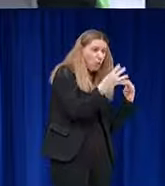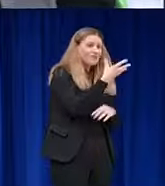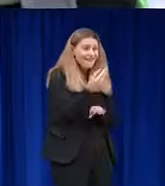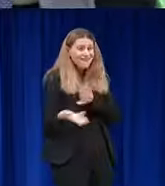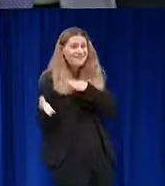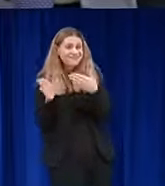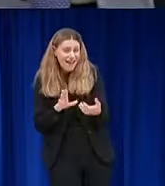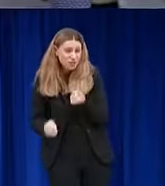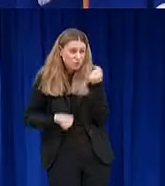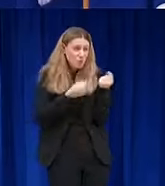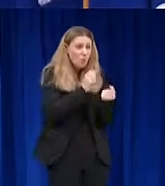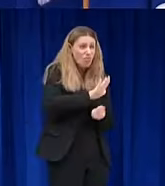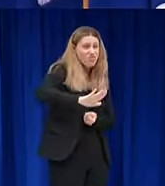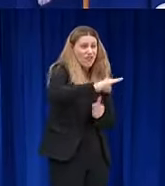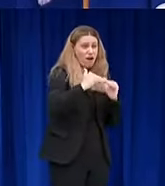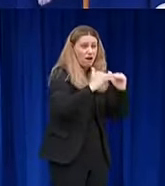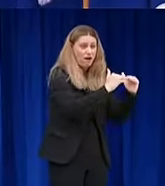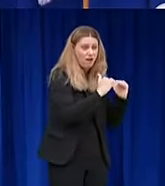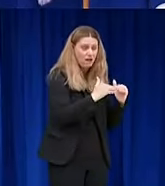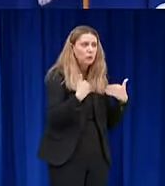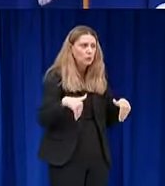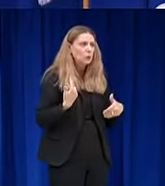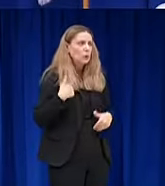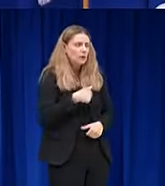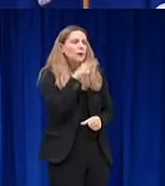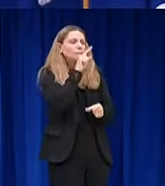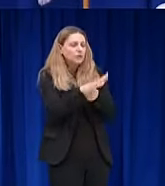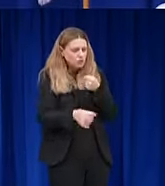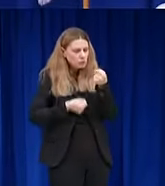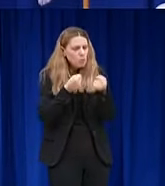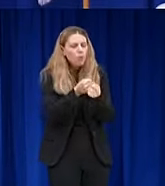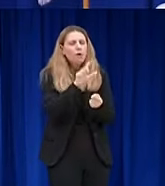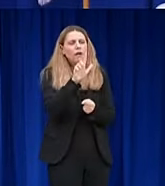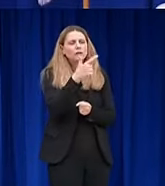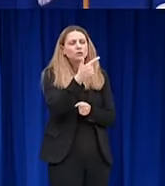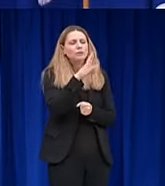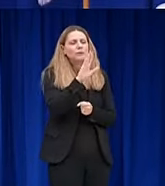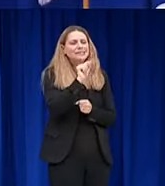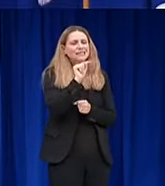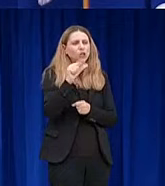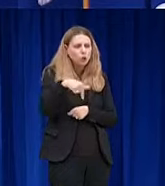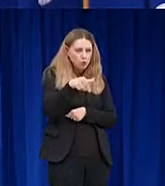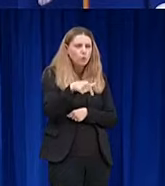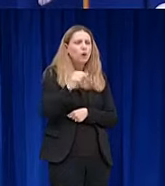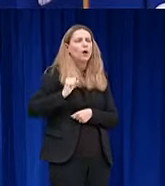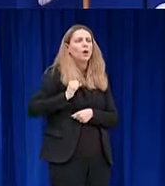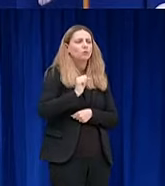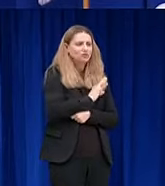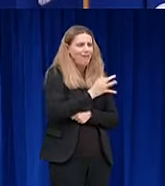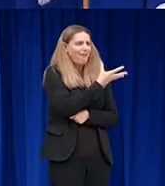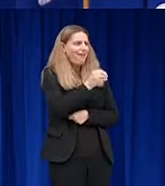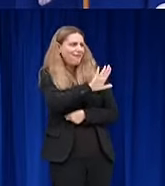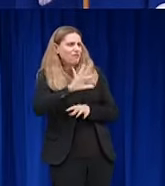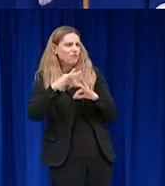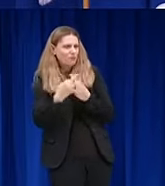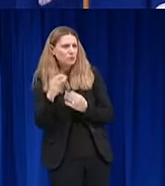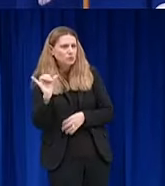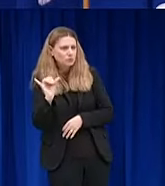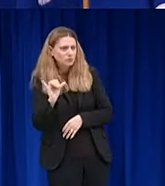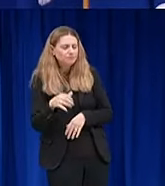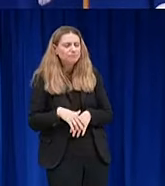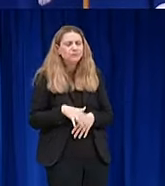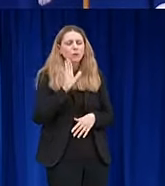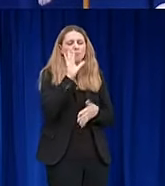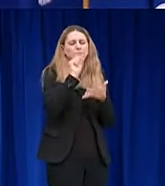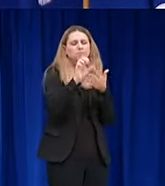supporting our LGBTQ personnel and their families. Let me share a few examples of how we're doing this.